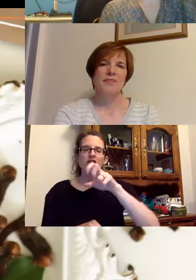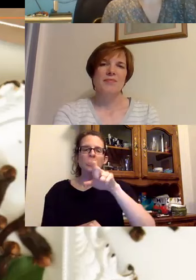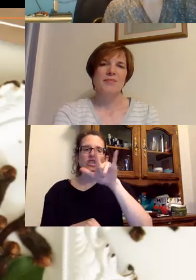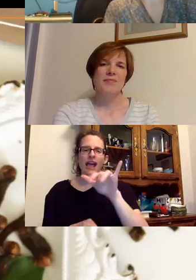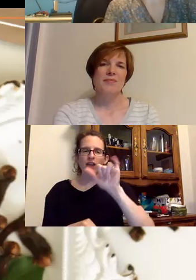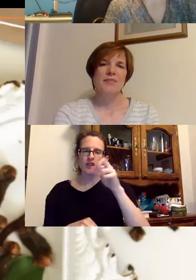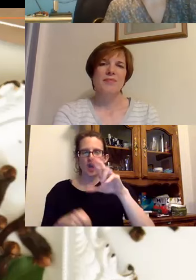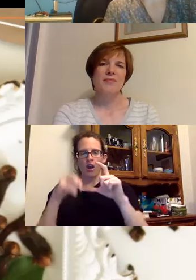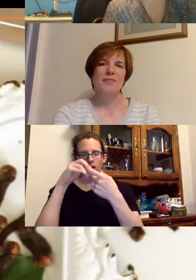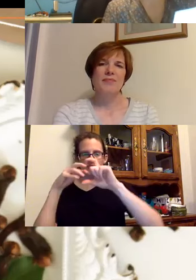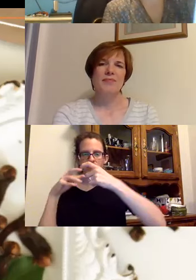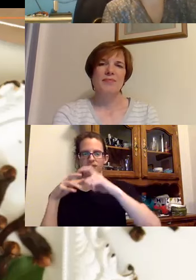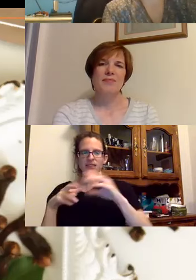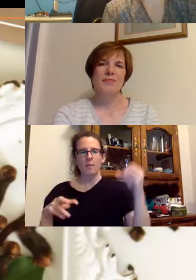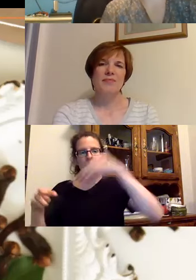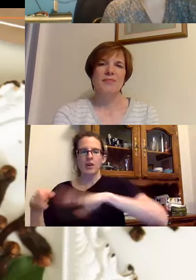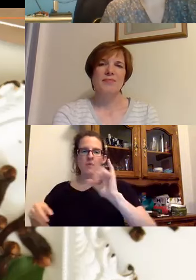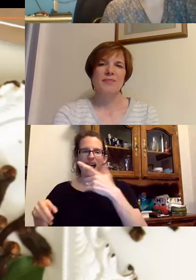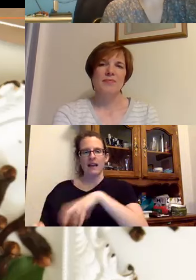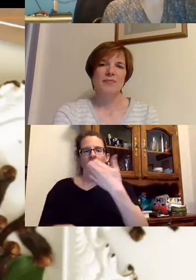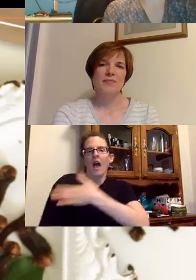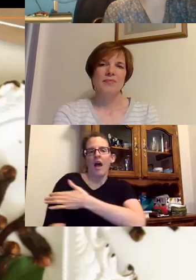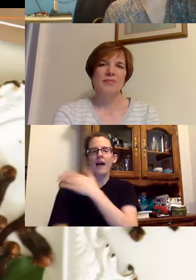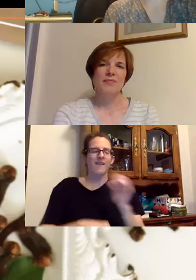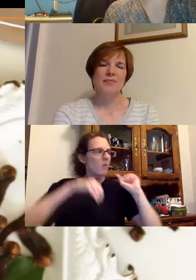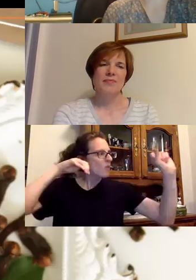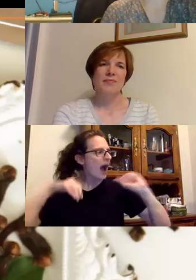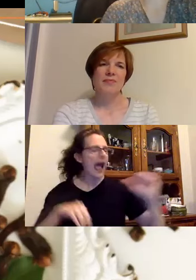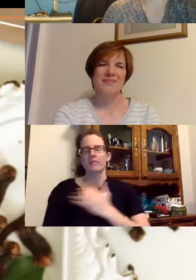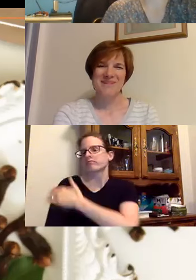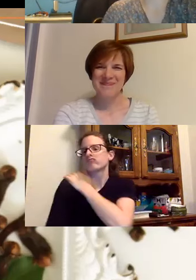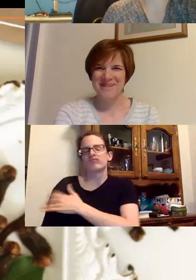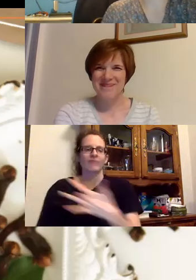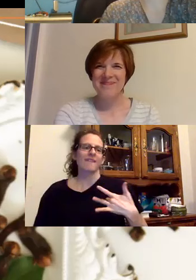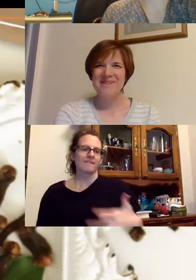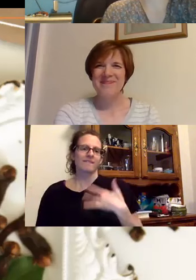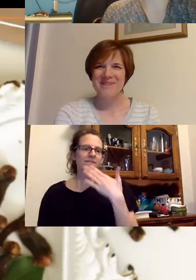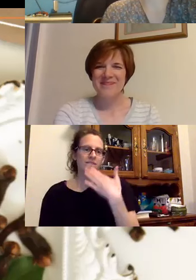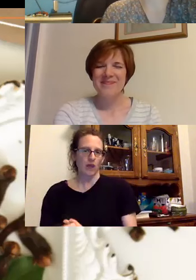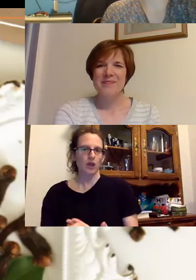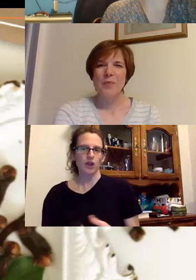bag, and your muscles will love you after a good workout.